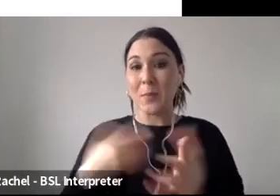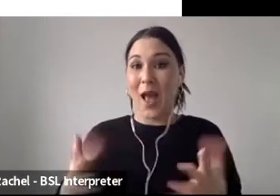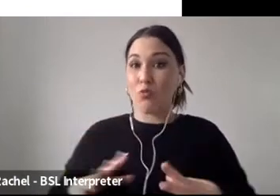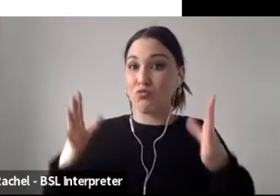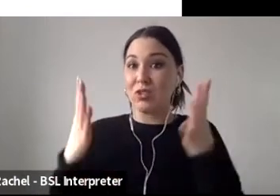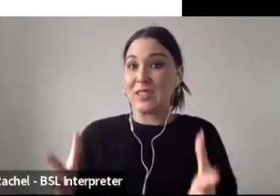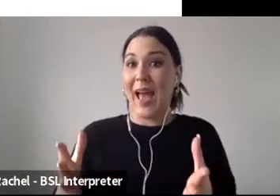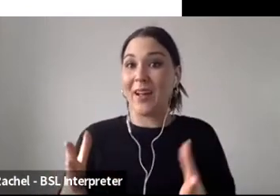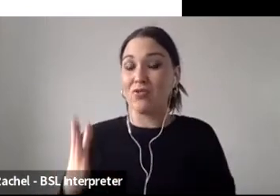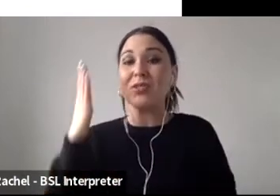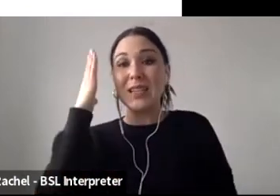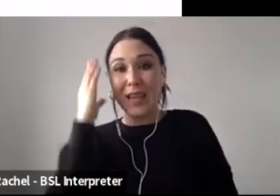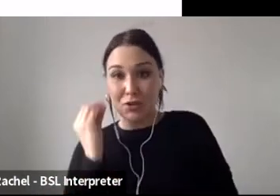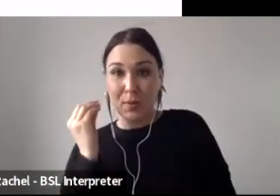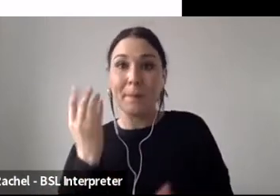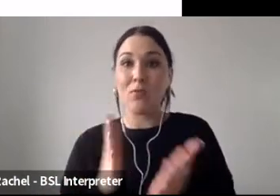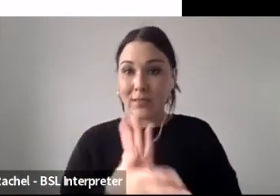where he can to mitigate this.